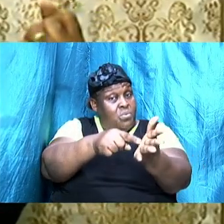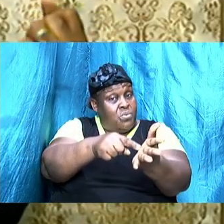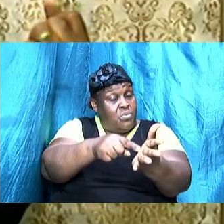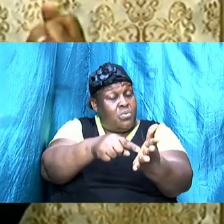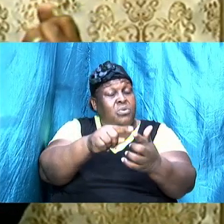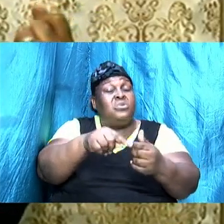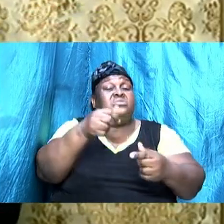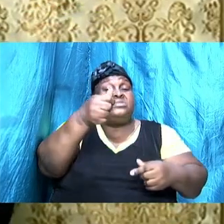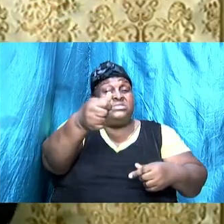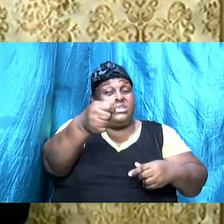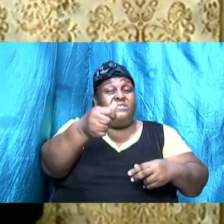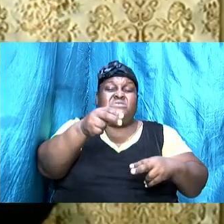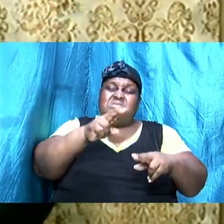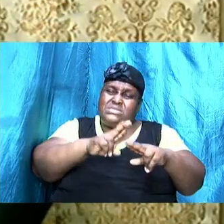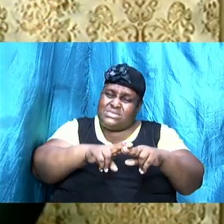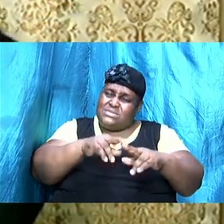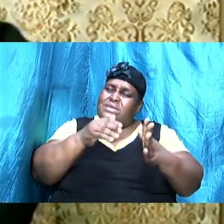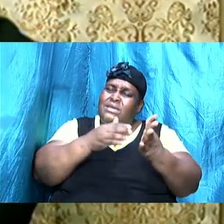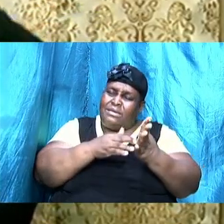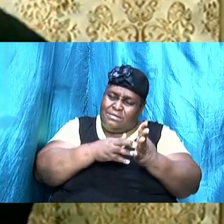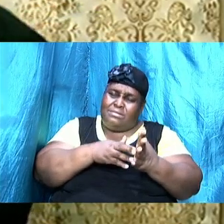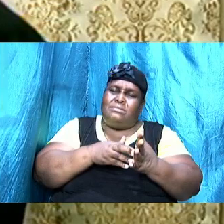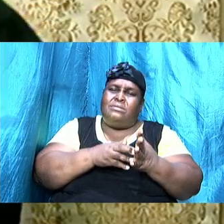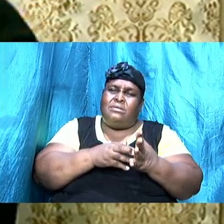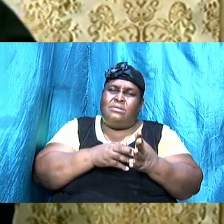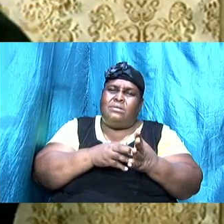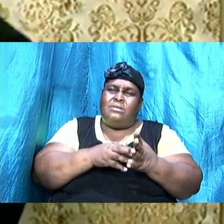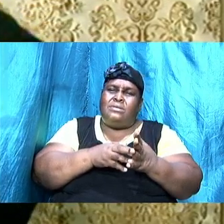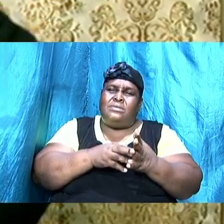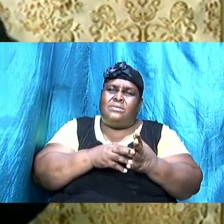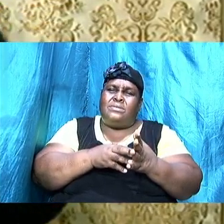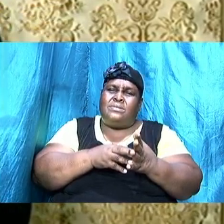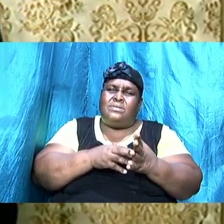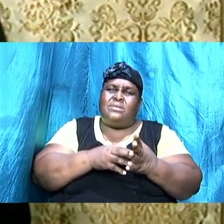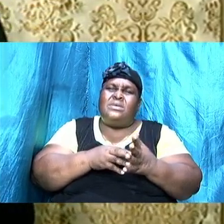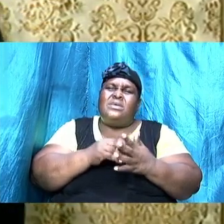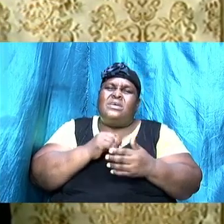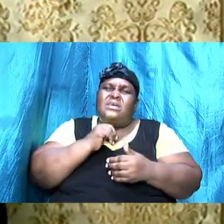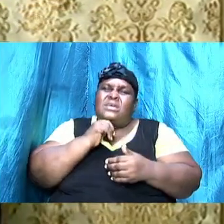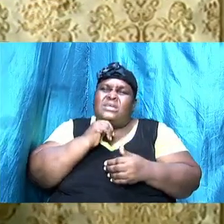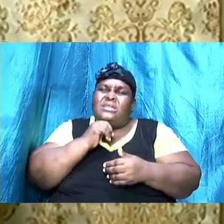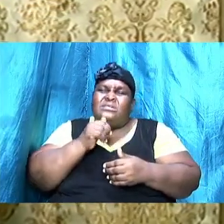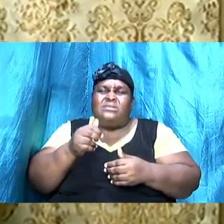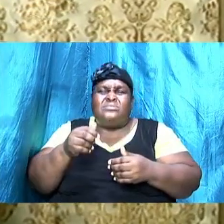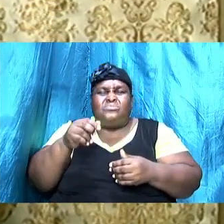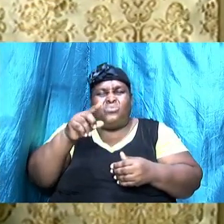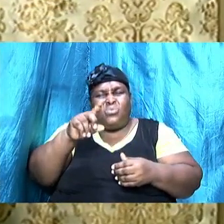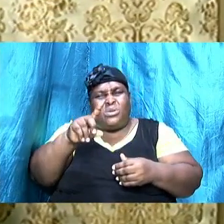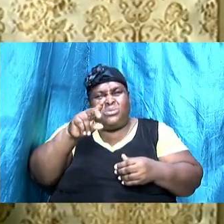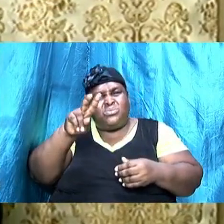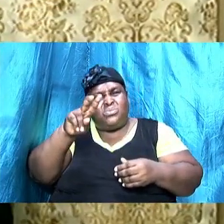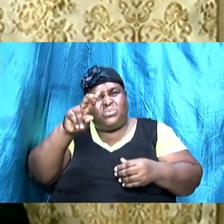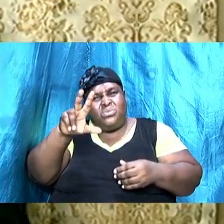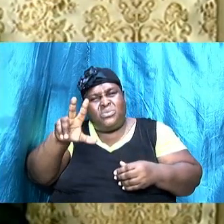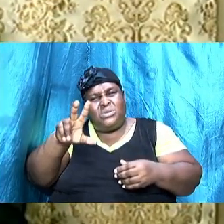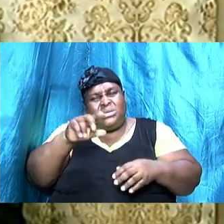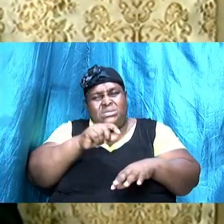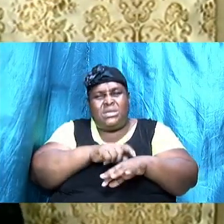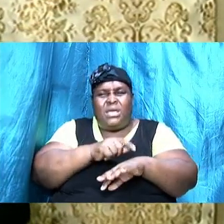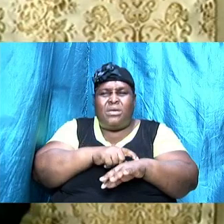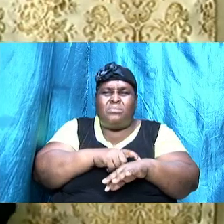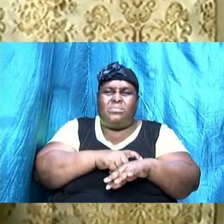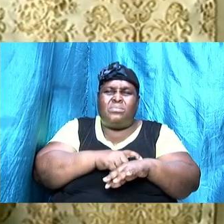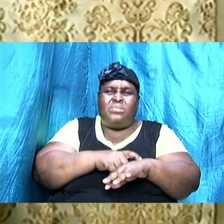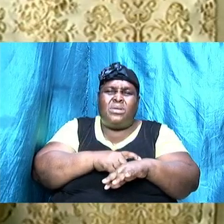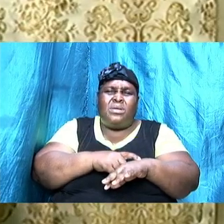again. Because I happen to know that some folks sit down, and not once or twice or three times. I happen to know that there